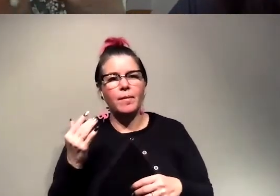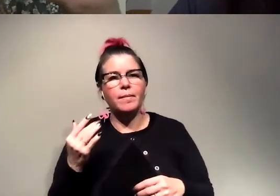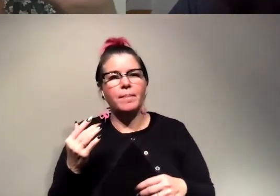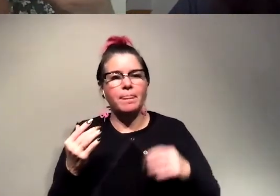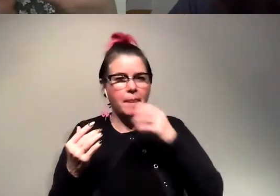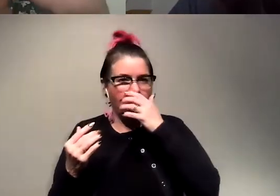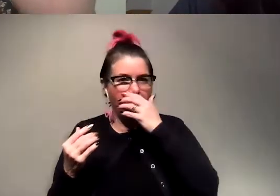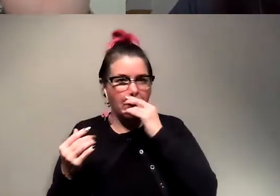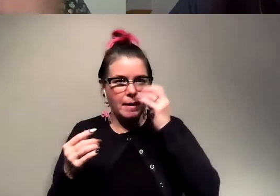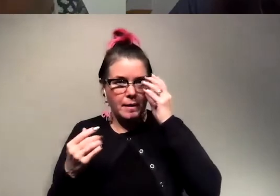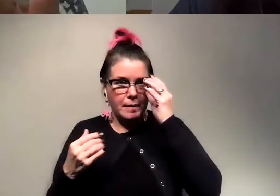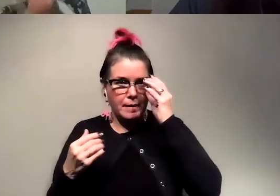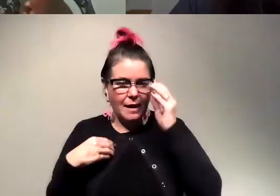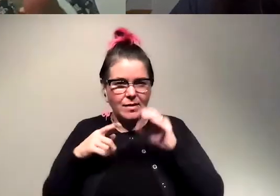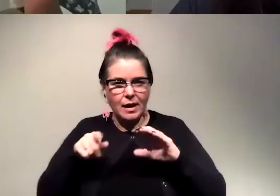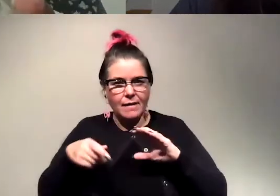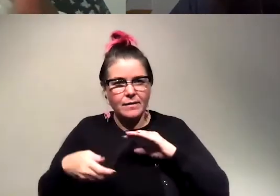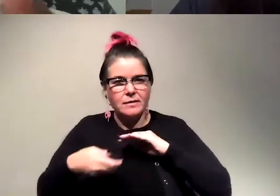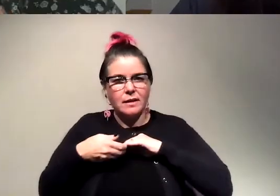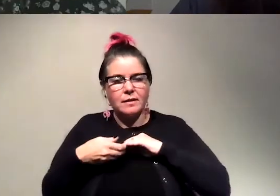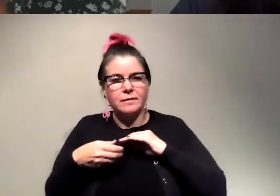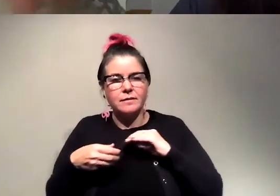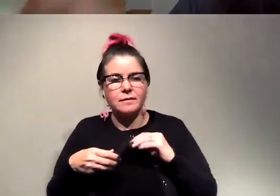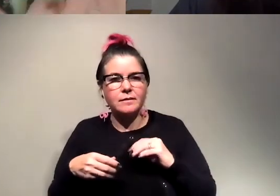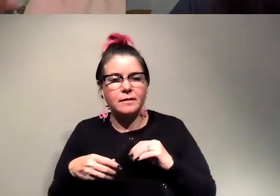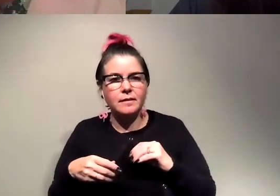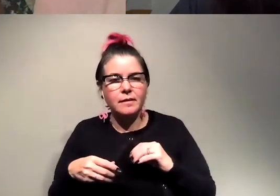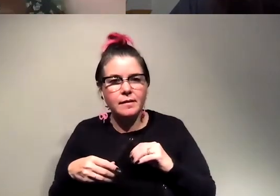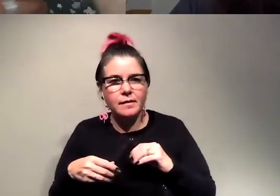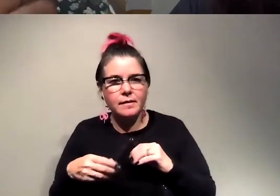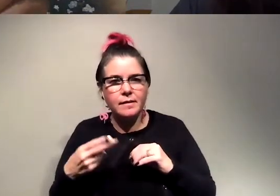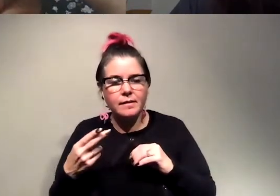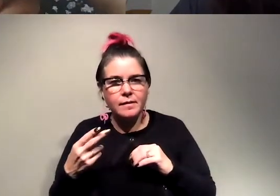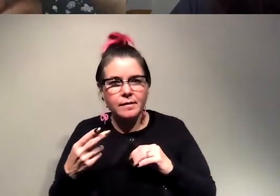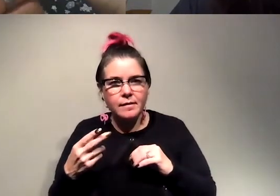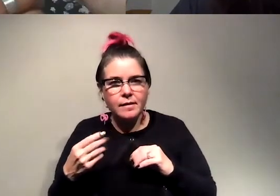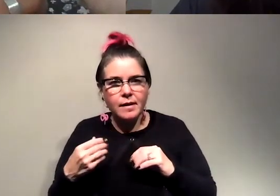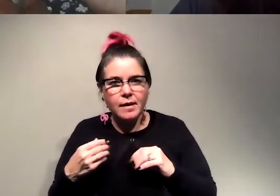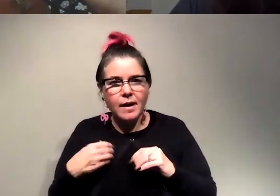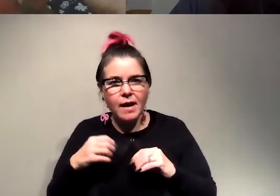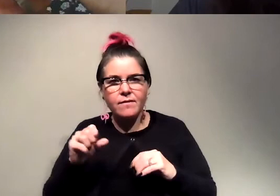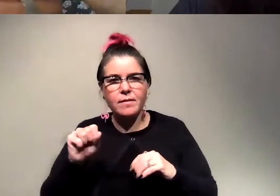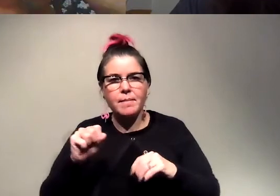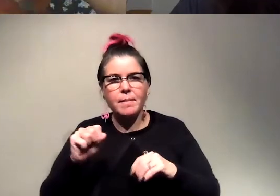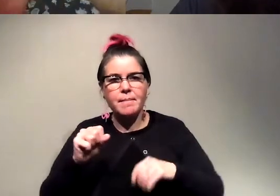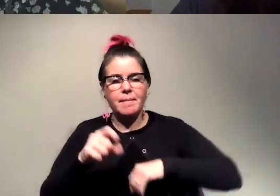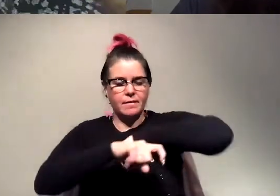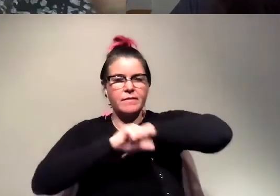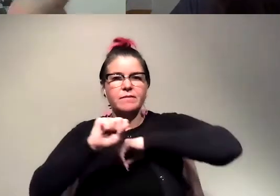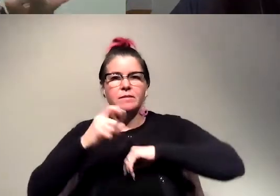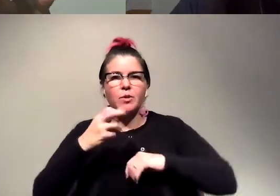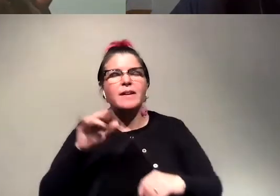like tucked into there, so it makes it thicker. So she would have these spurs on the back of her foot if she was a